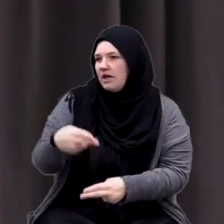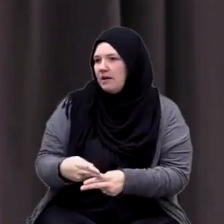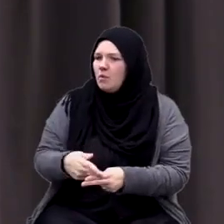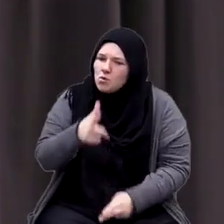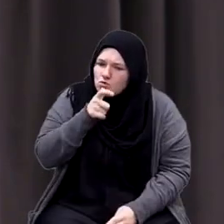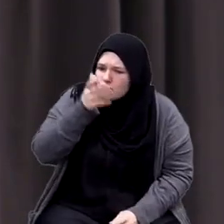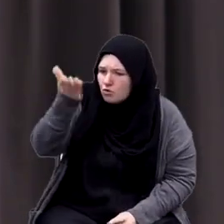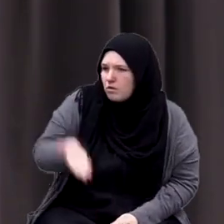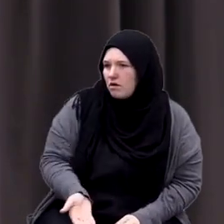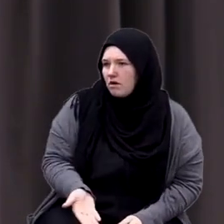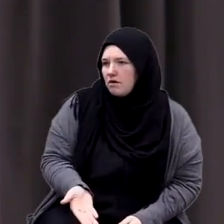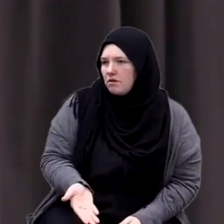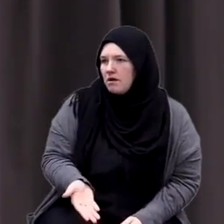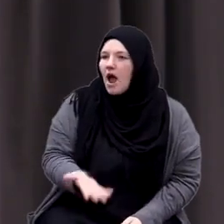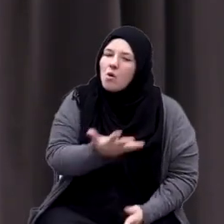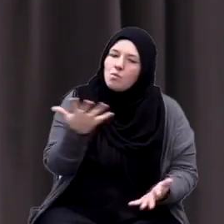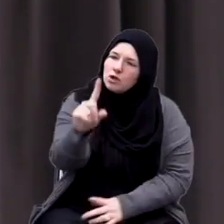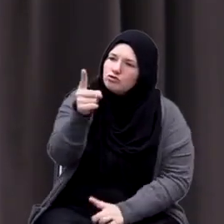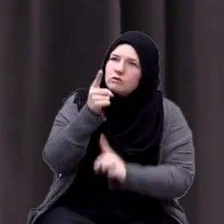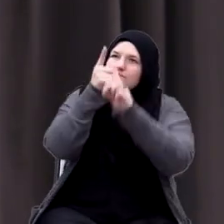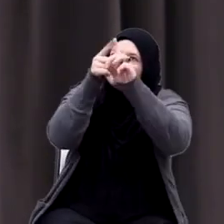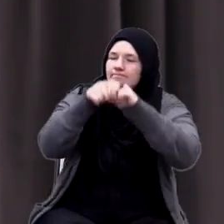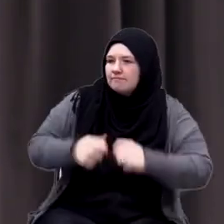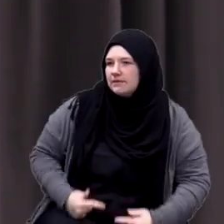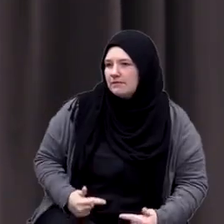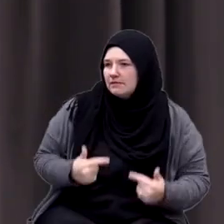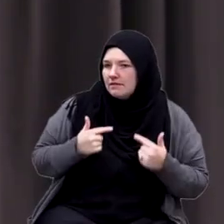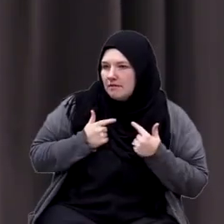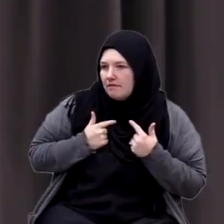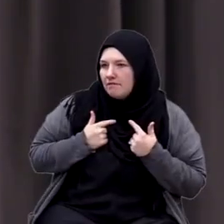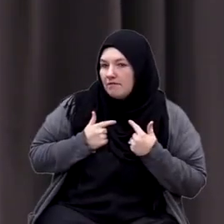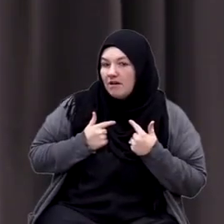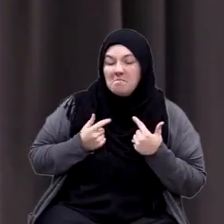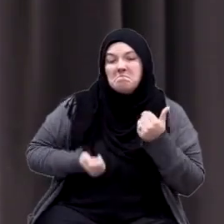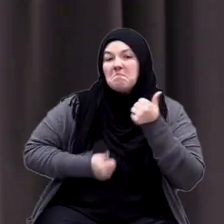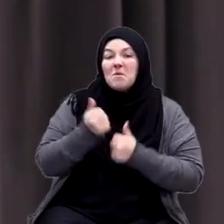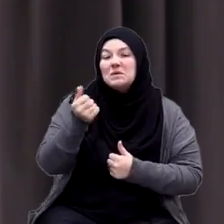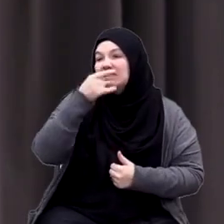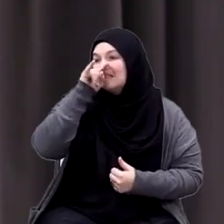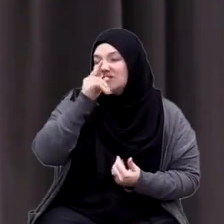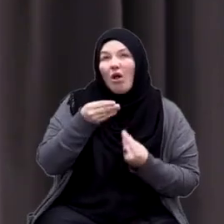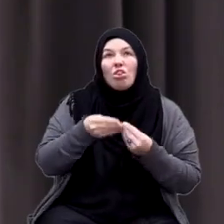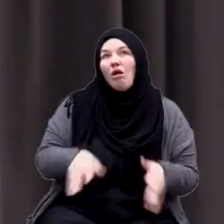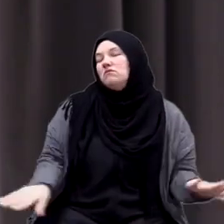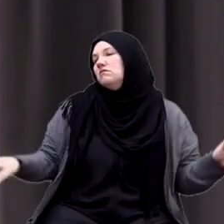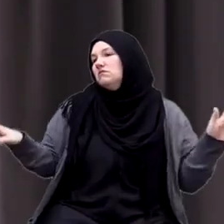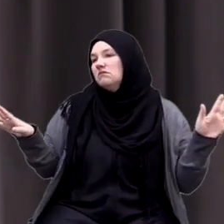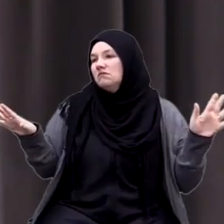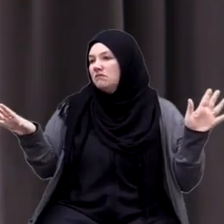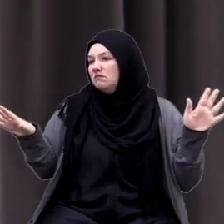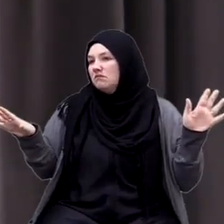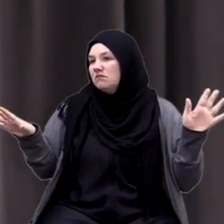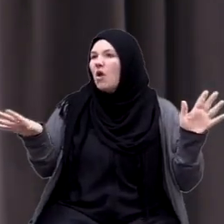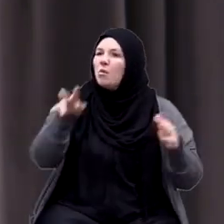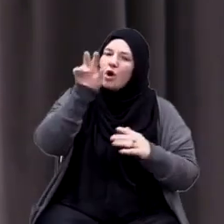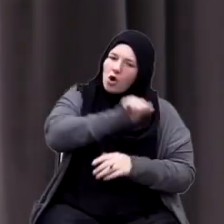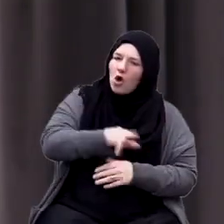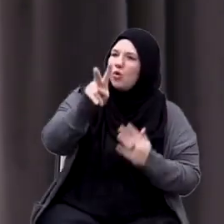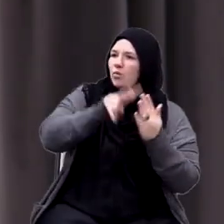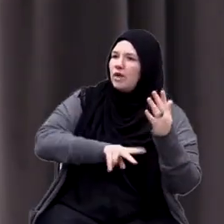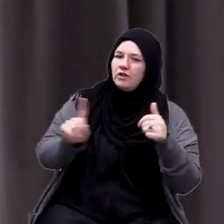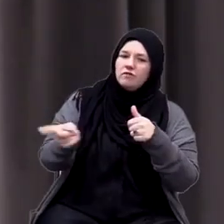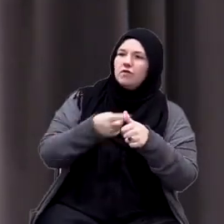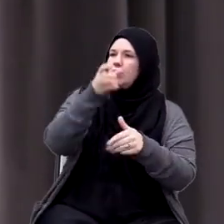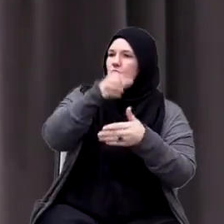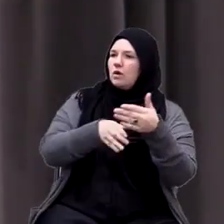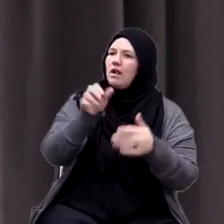what is their mission in this life, they are lost. And we all read Al-Fatiha